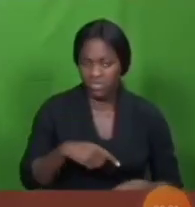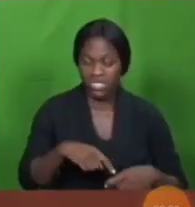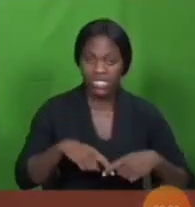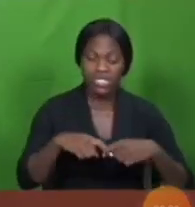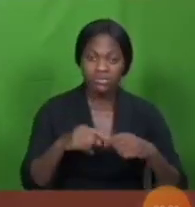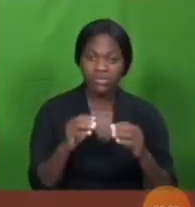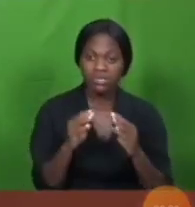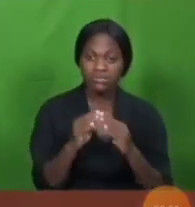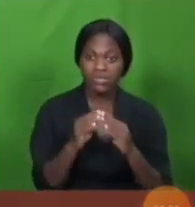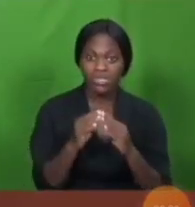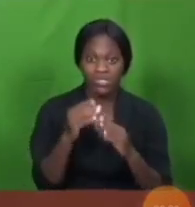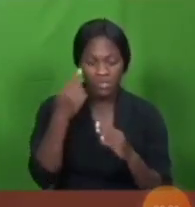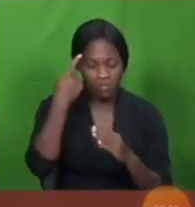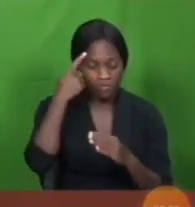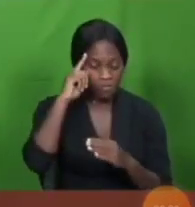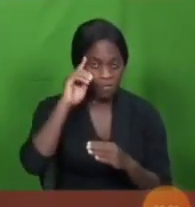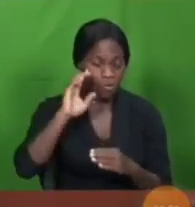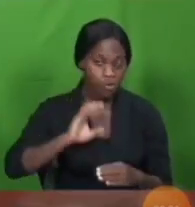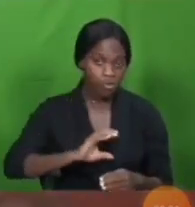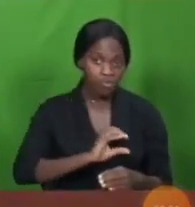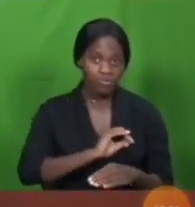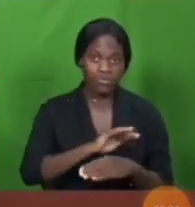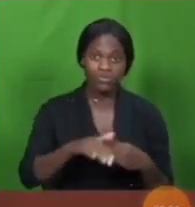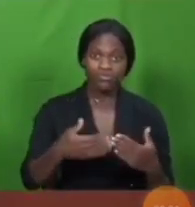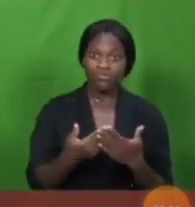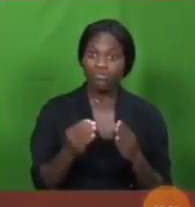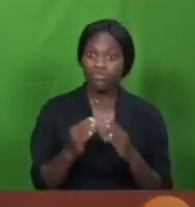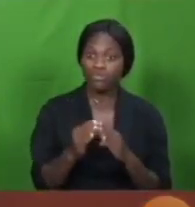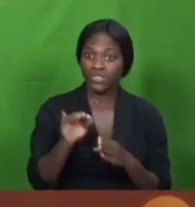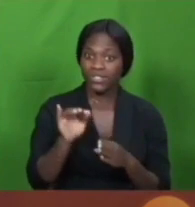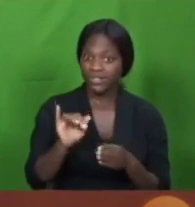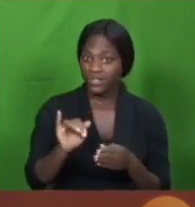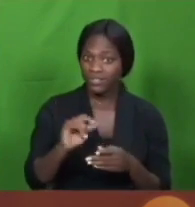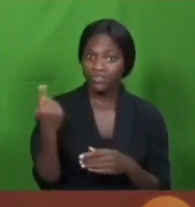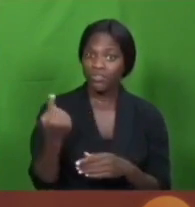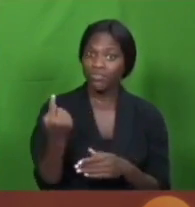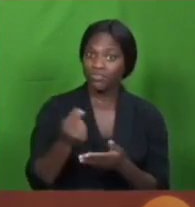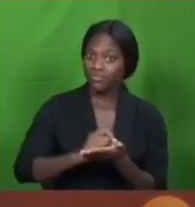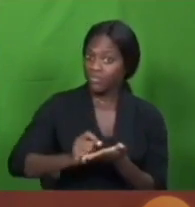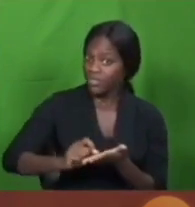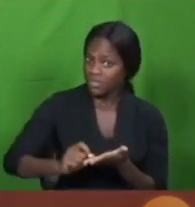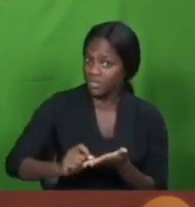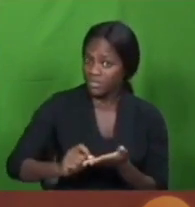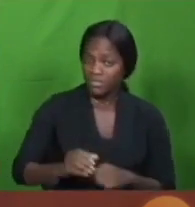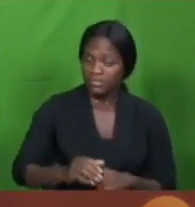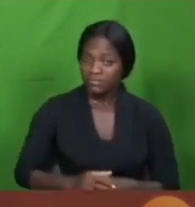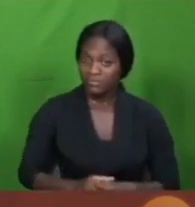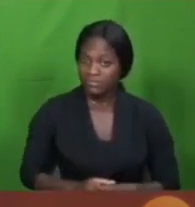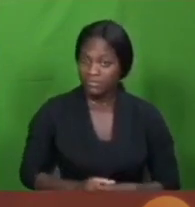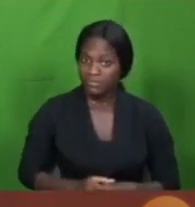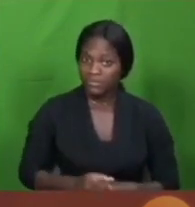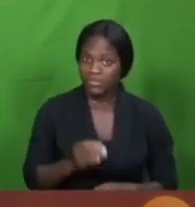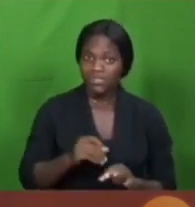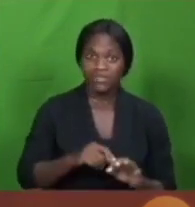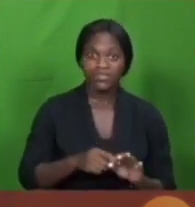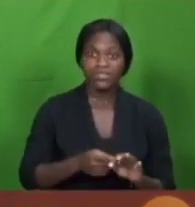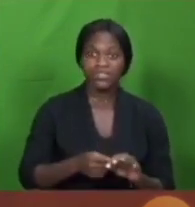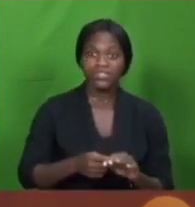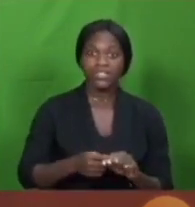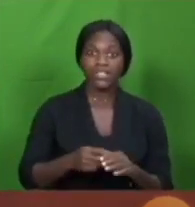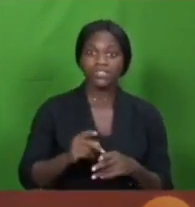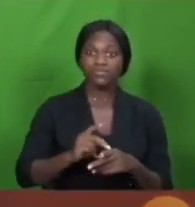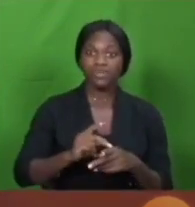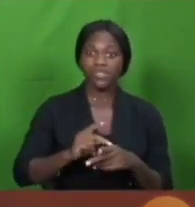for a committee of the whole meeting. That is always stated. If we start that practice,